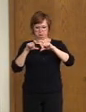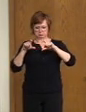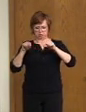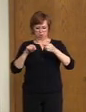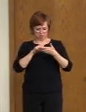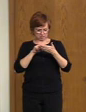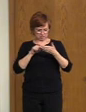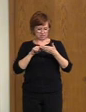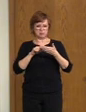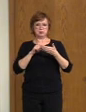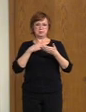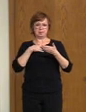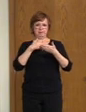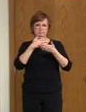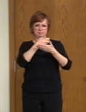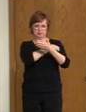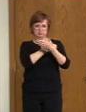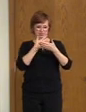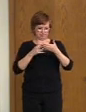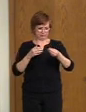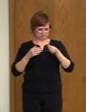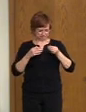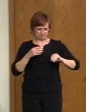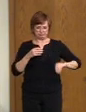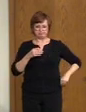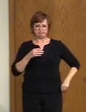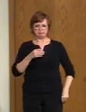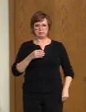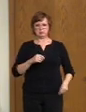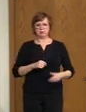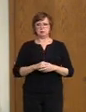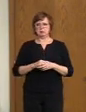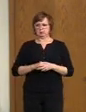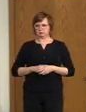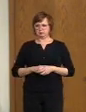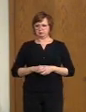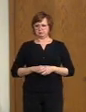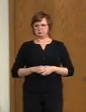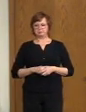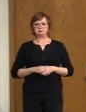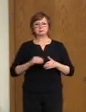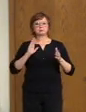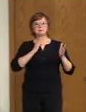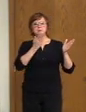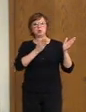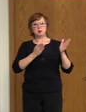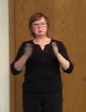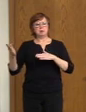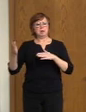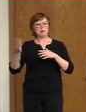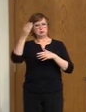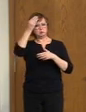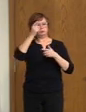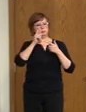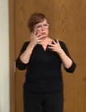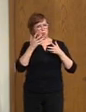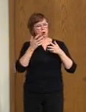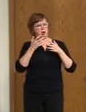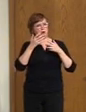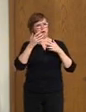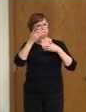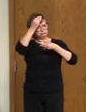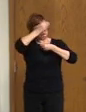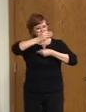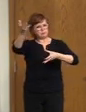So from a communications plan, these are the last few slides. I just want to make sure that it is our goal to provide accurate and timely information throughout the vaccine